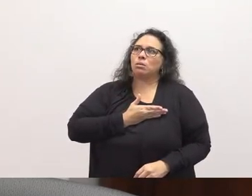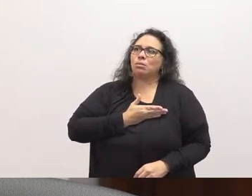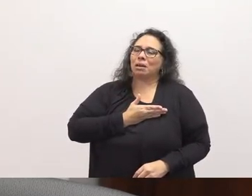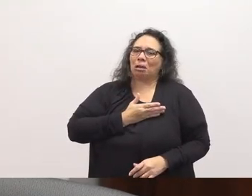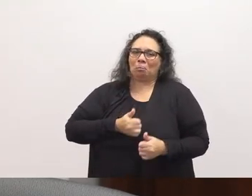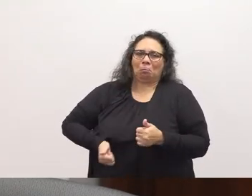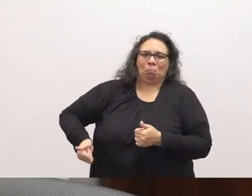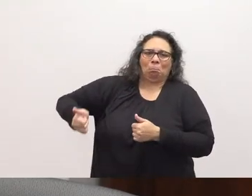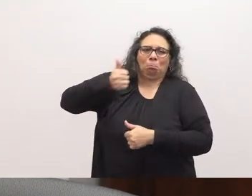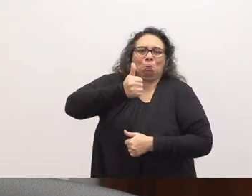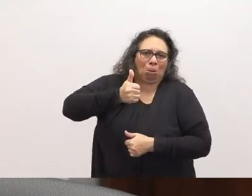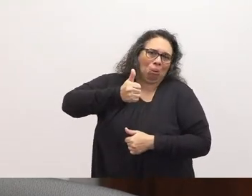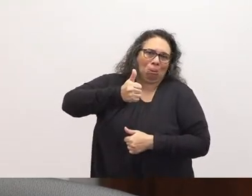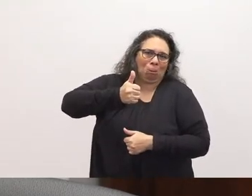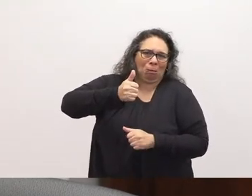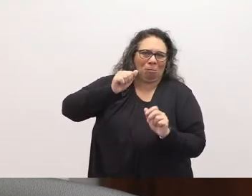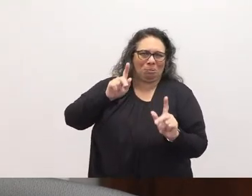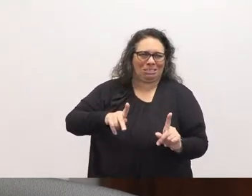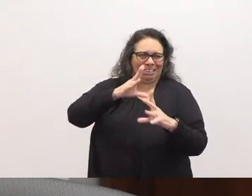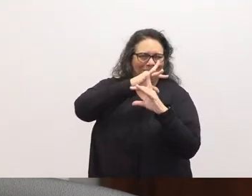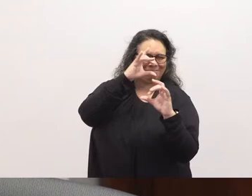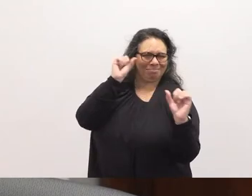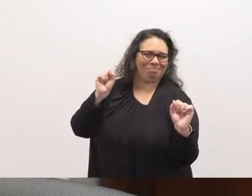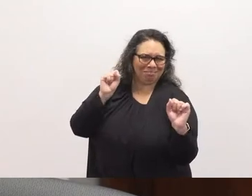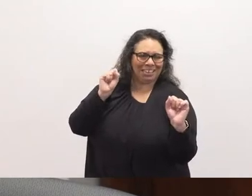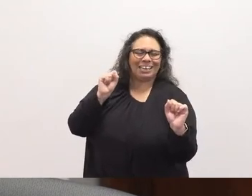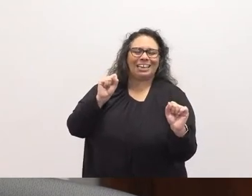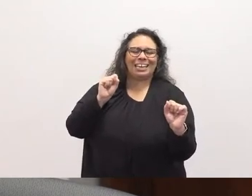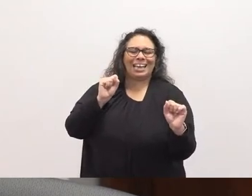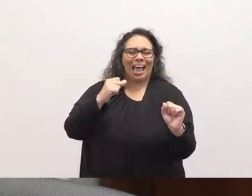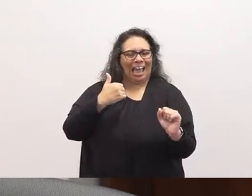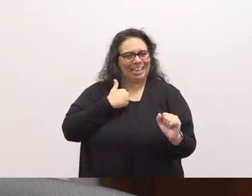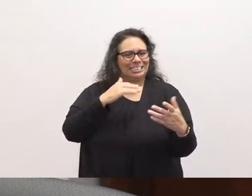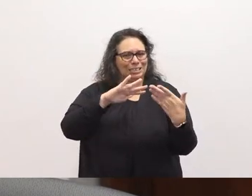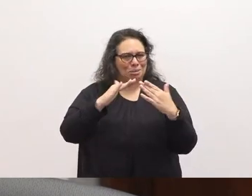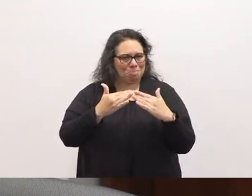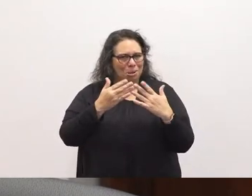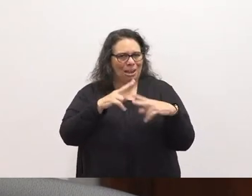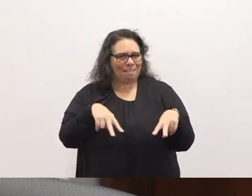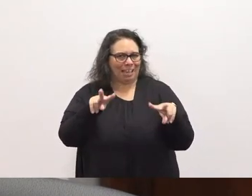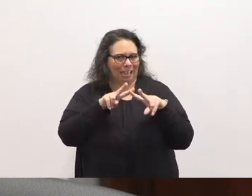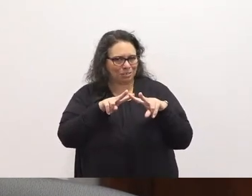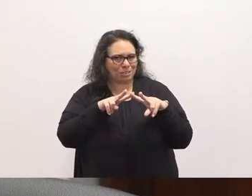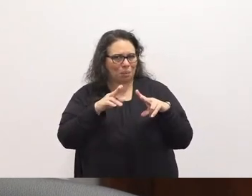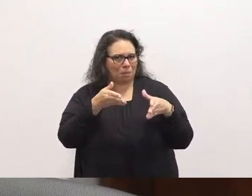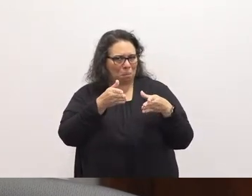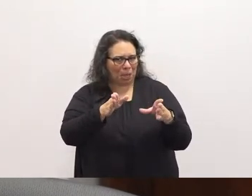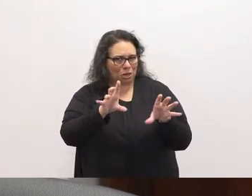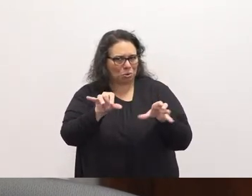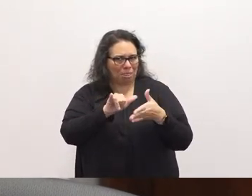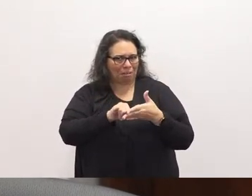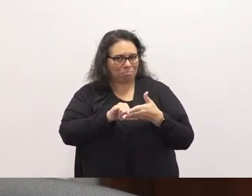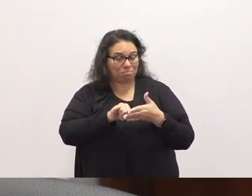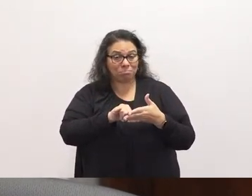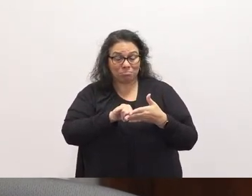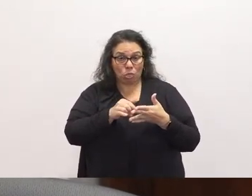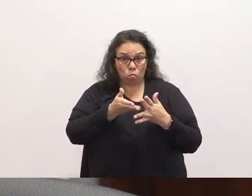commander-in-chief is upholding those community values. And we have a mechanism to do that, and that's her